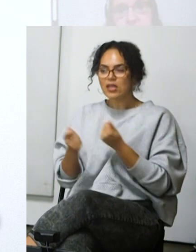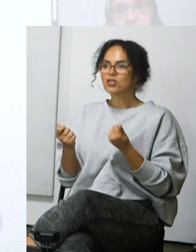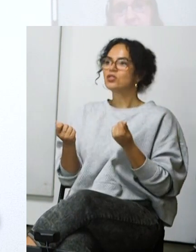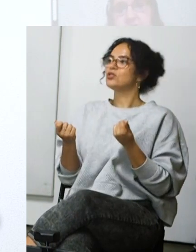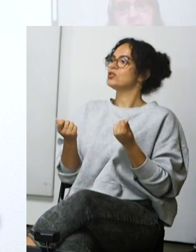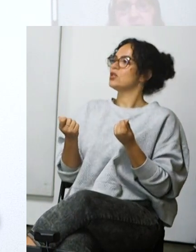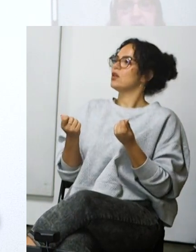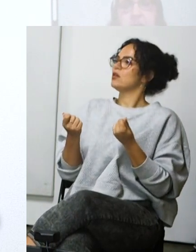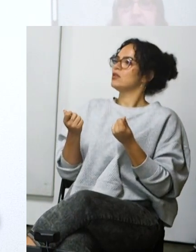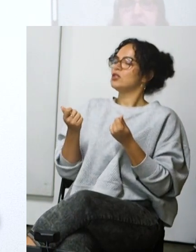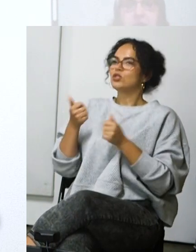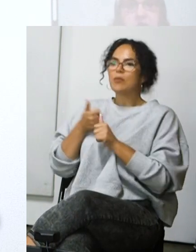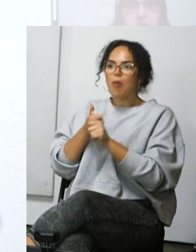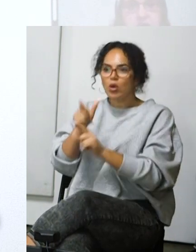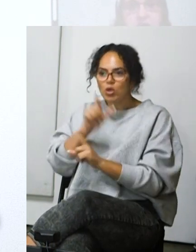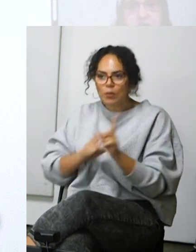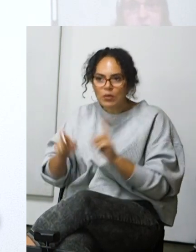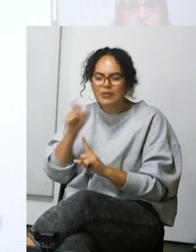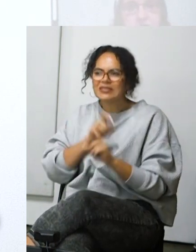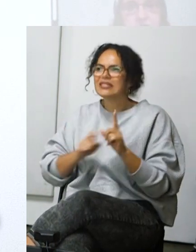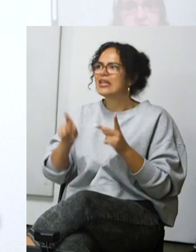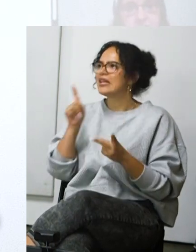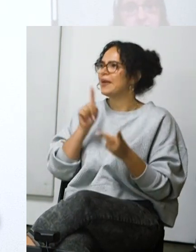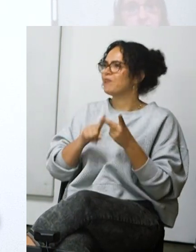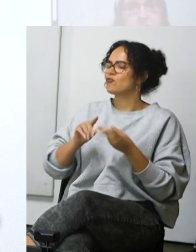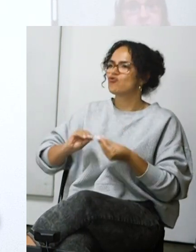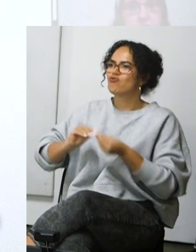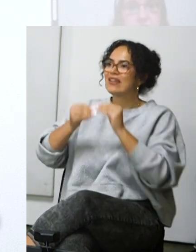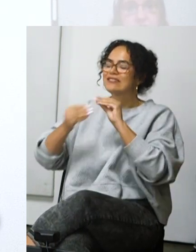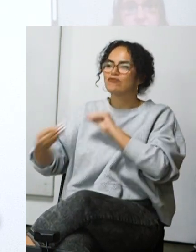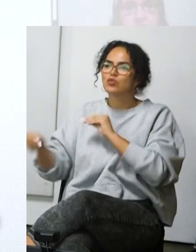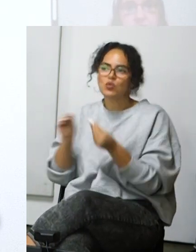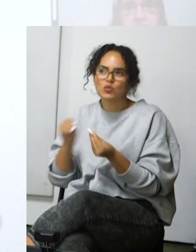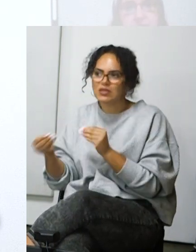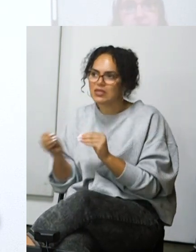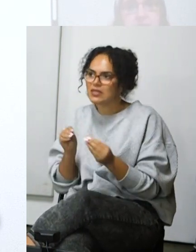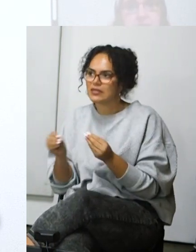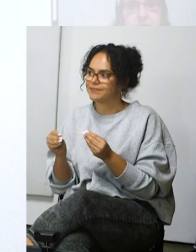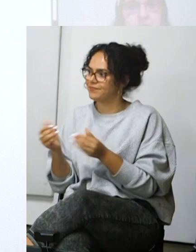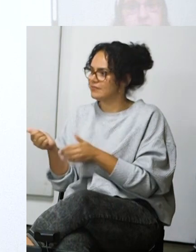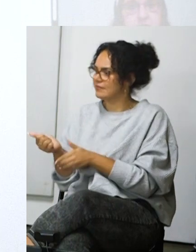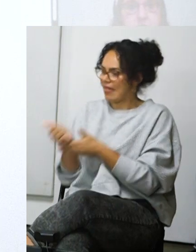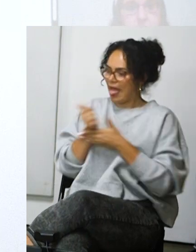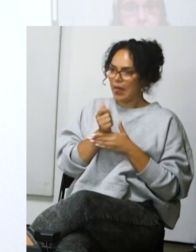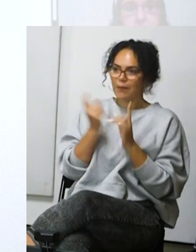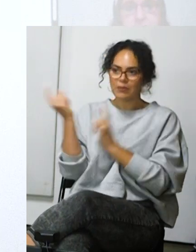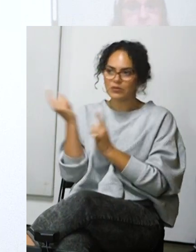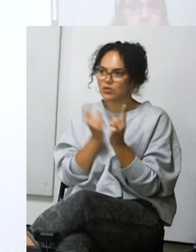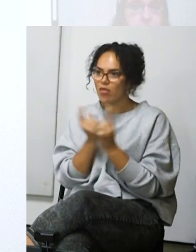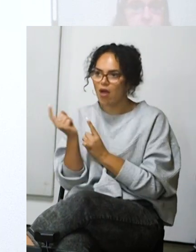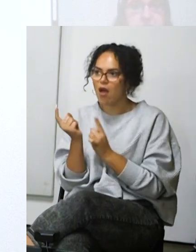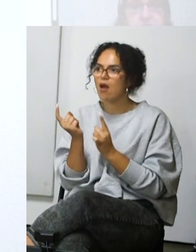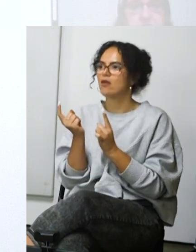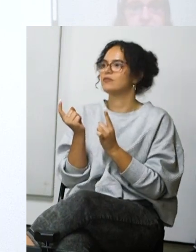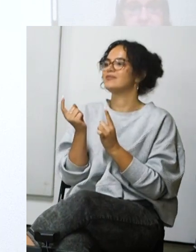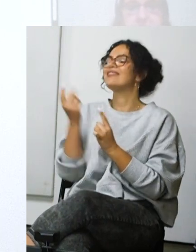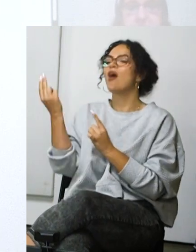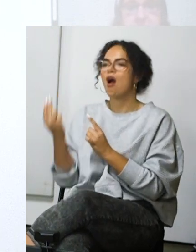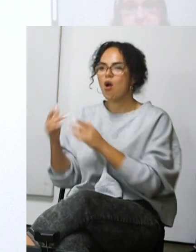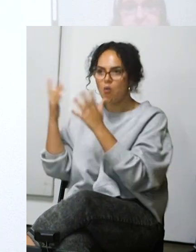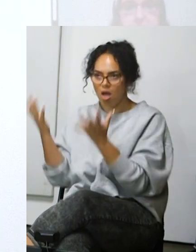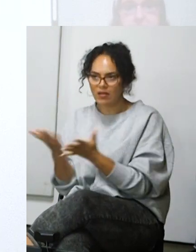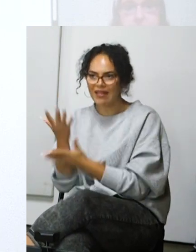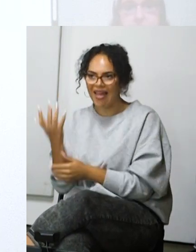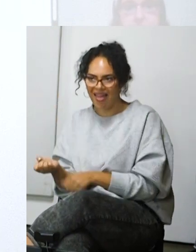supportive communities and in creating resources to help one another navigate the unfairness of the art world or of the world